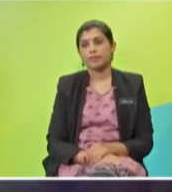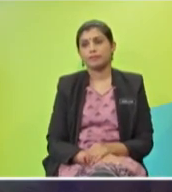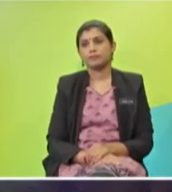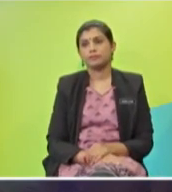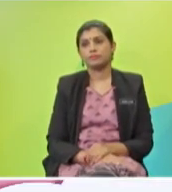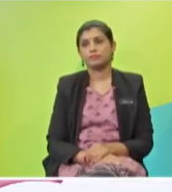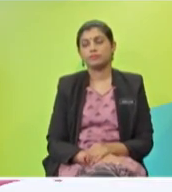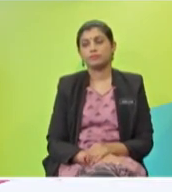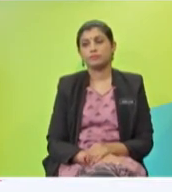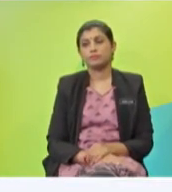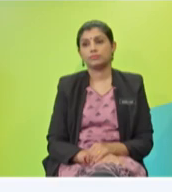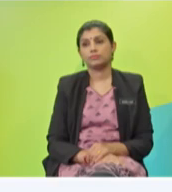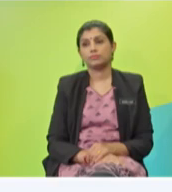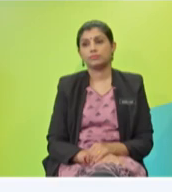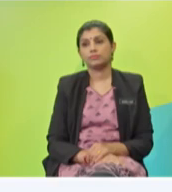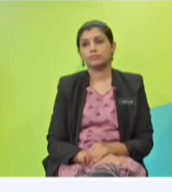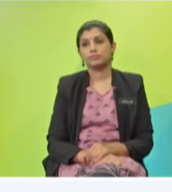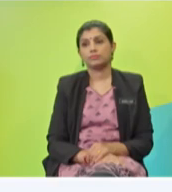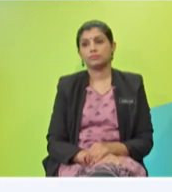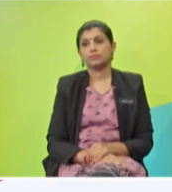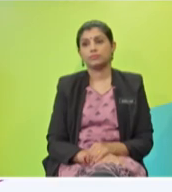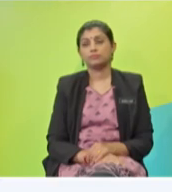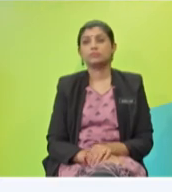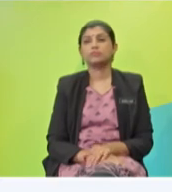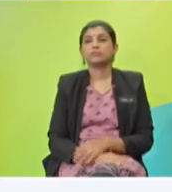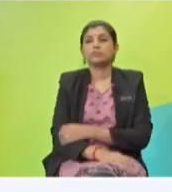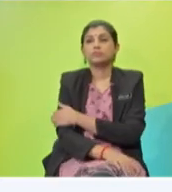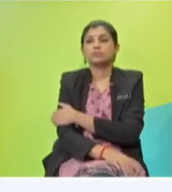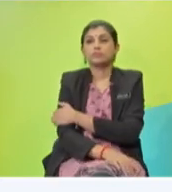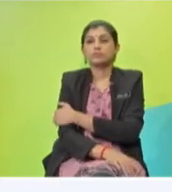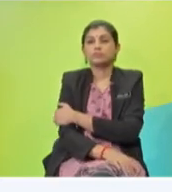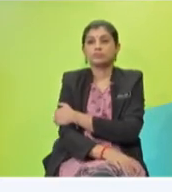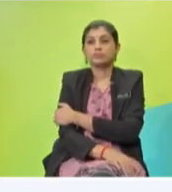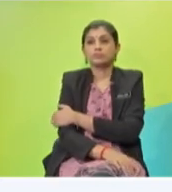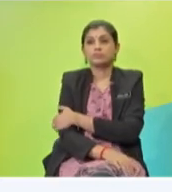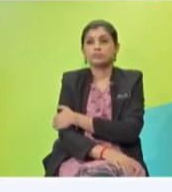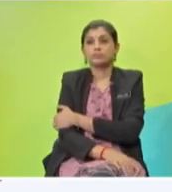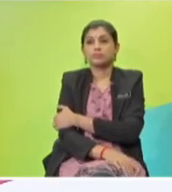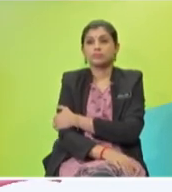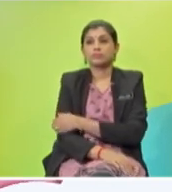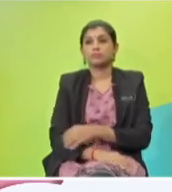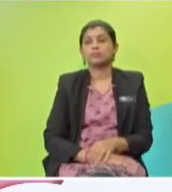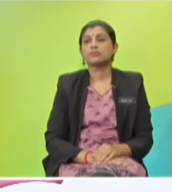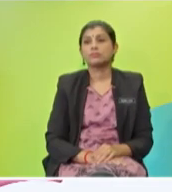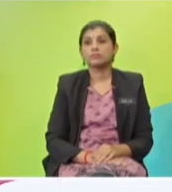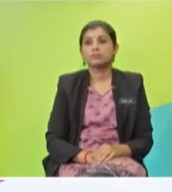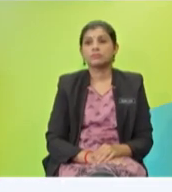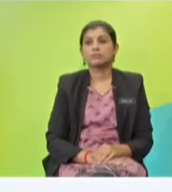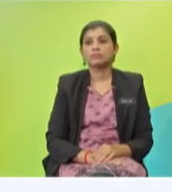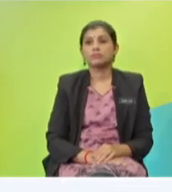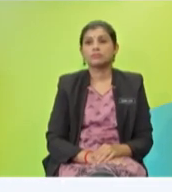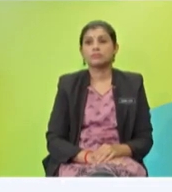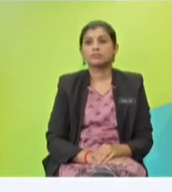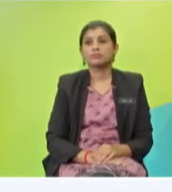for Aisha. Let's learn together. So yes. We follow each other's pace. Okay, Aisha, can you lift your answer higher a bit?